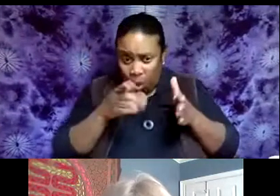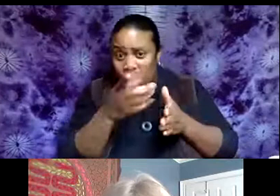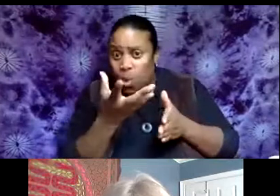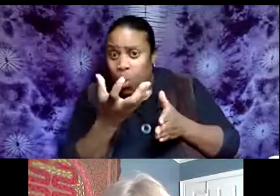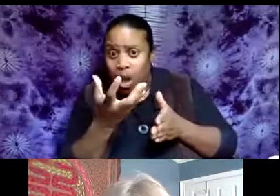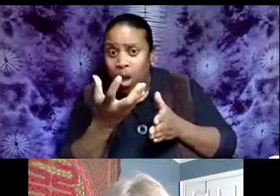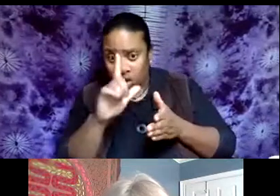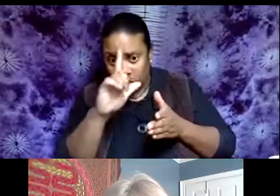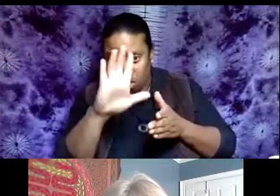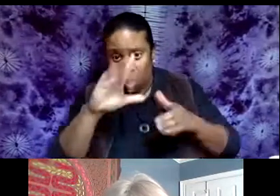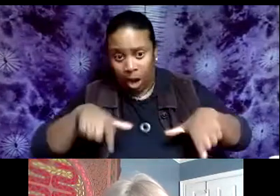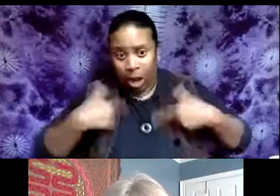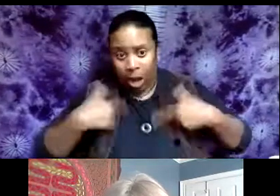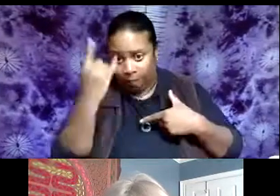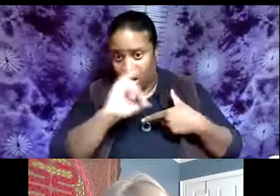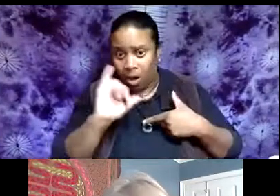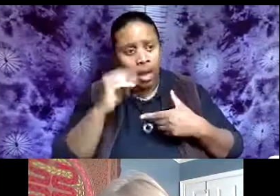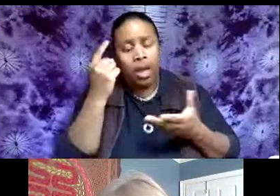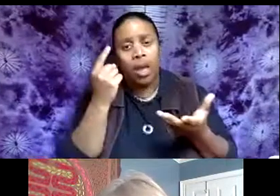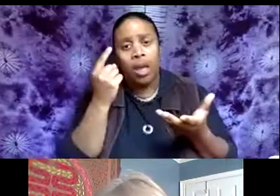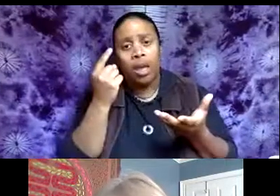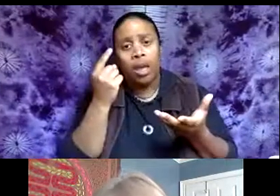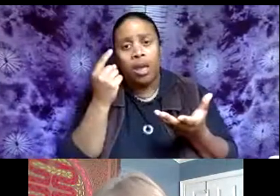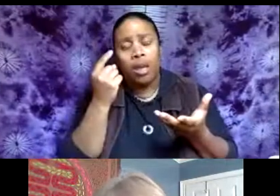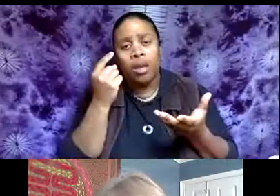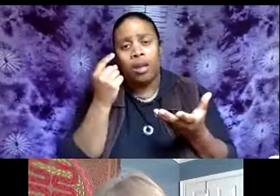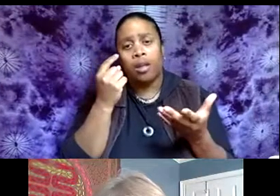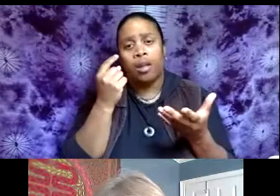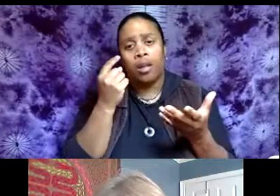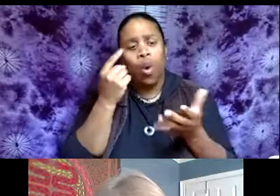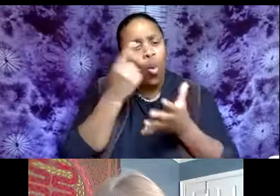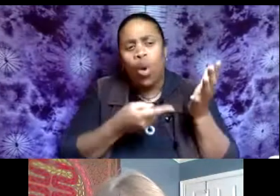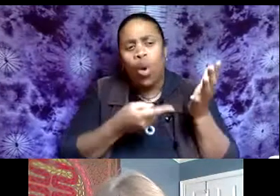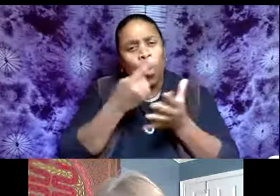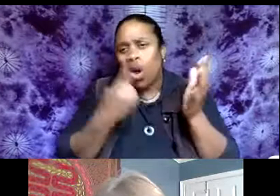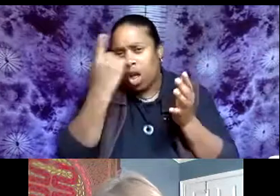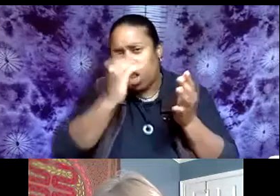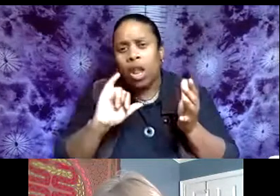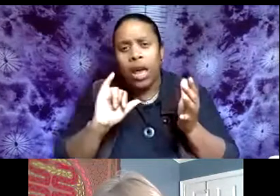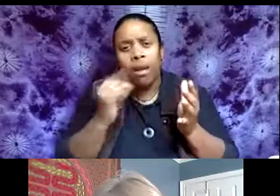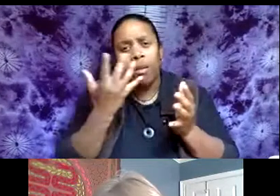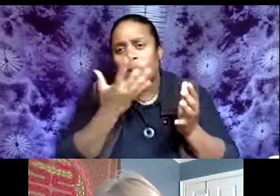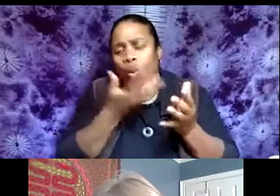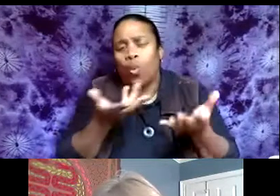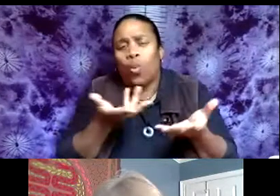of like a feedback here too. If your life looked like you wanted it to look, what would that be?